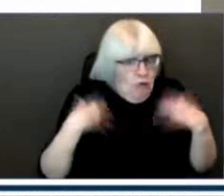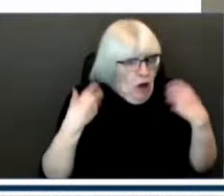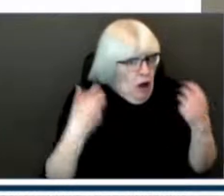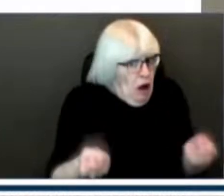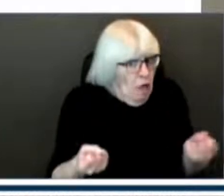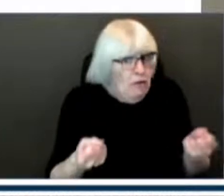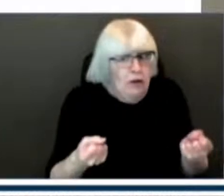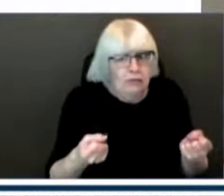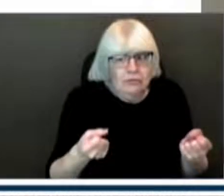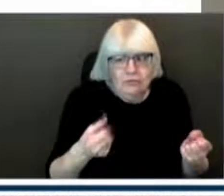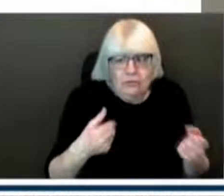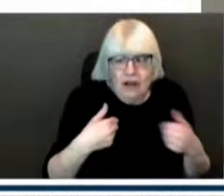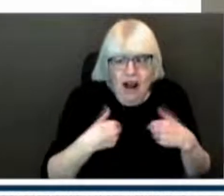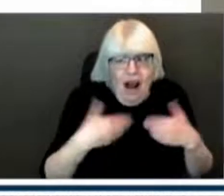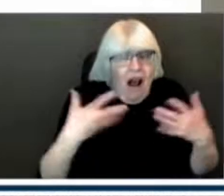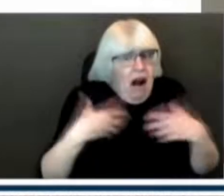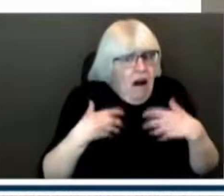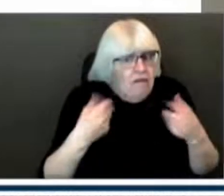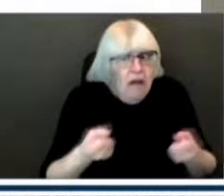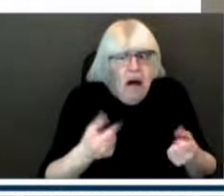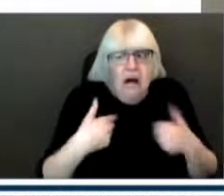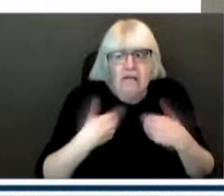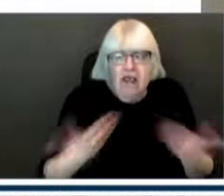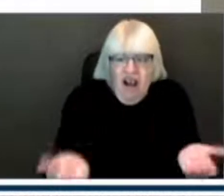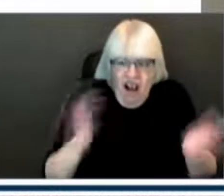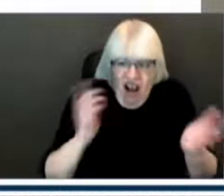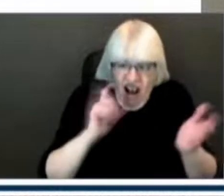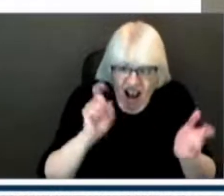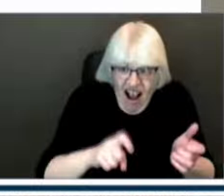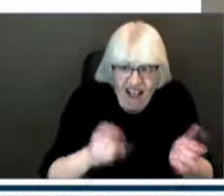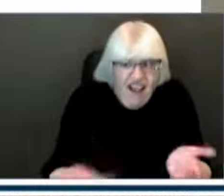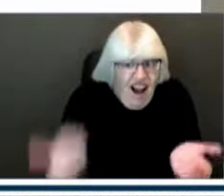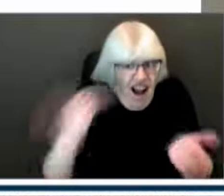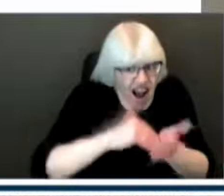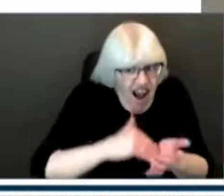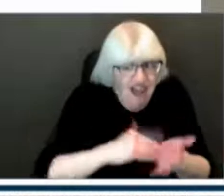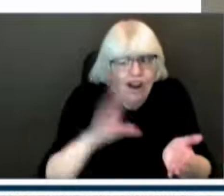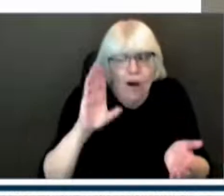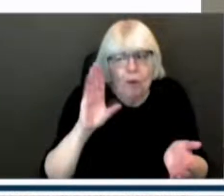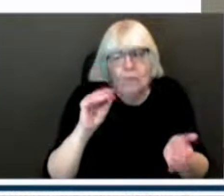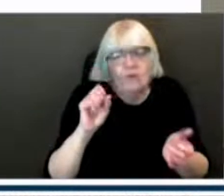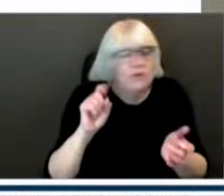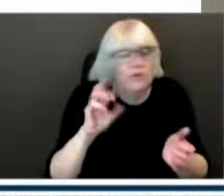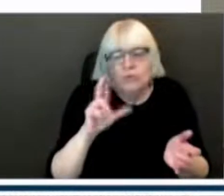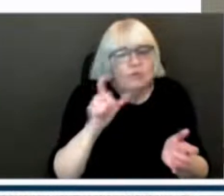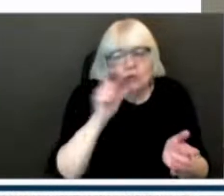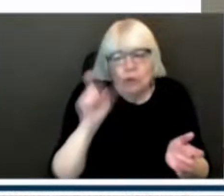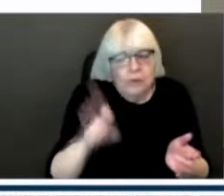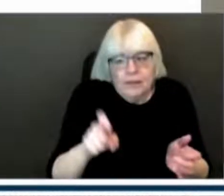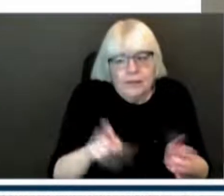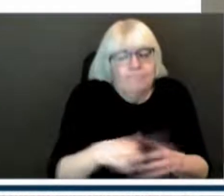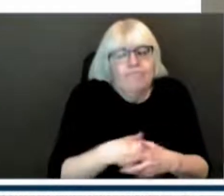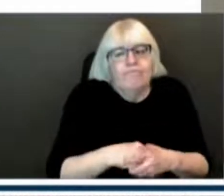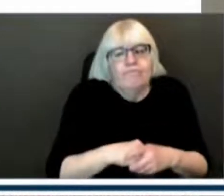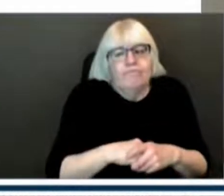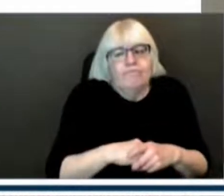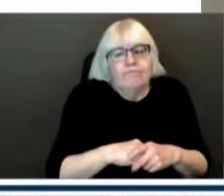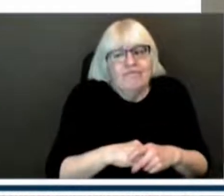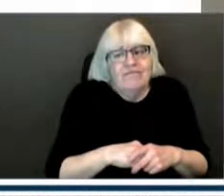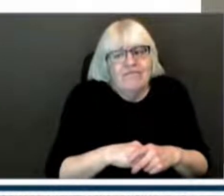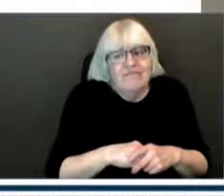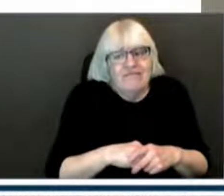the booster dose. So as usual, I've shared a lot of information in detail, but the bottom line is this: